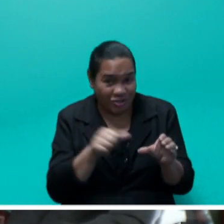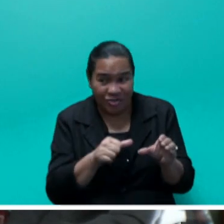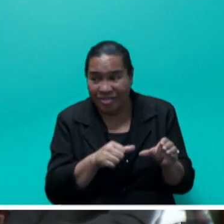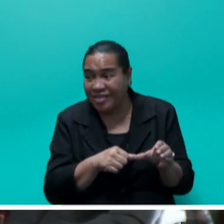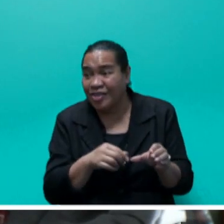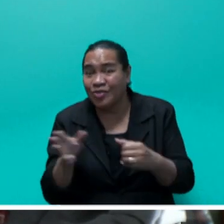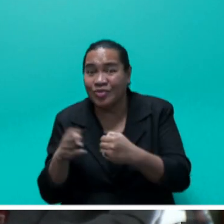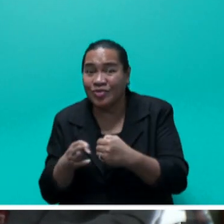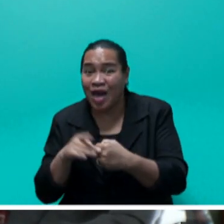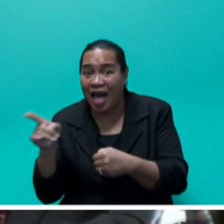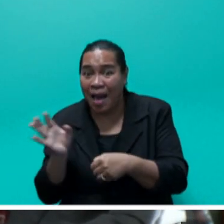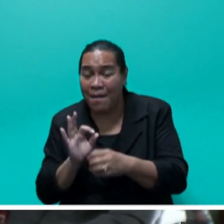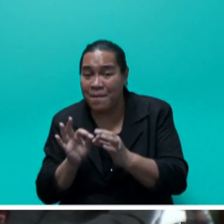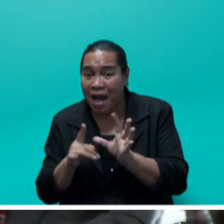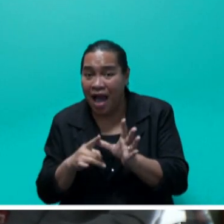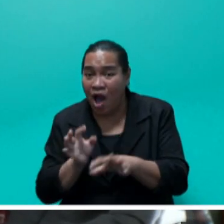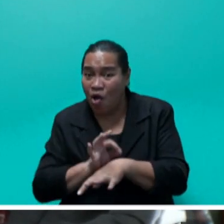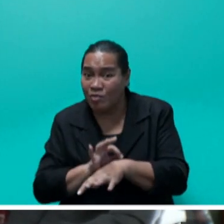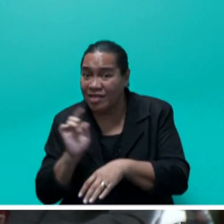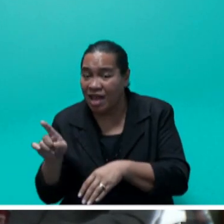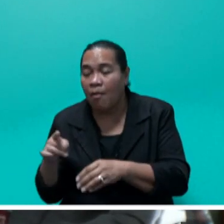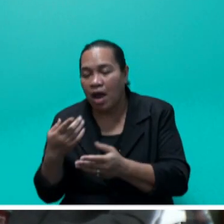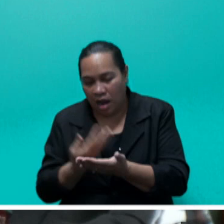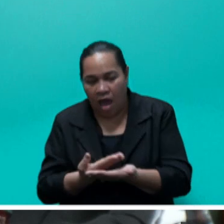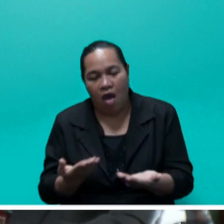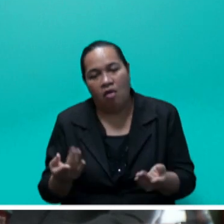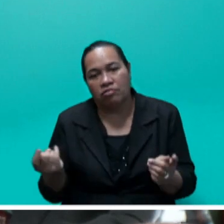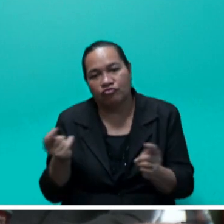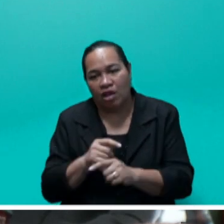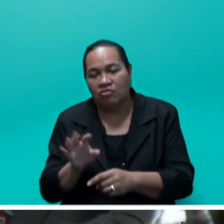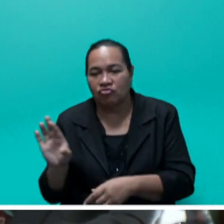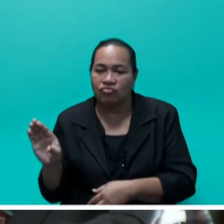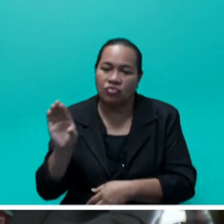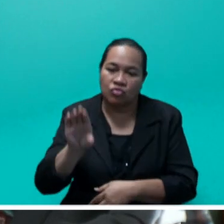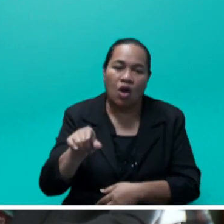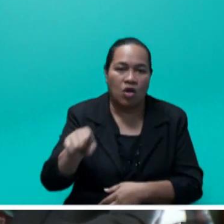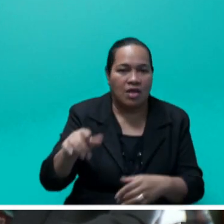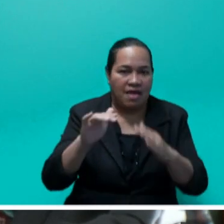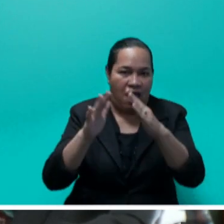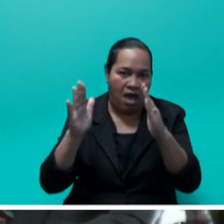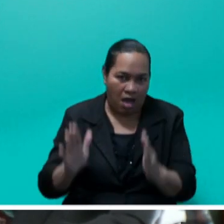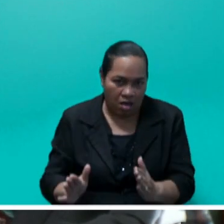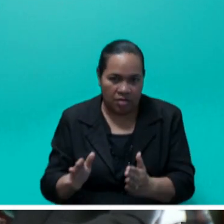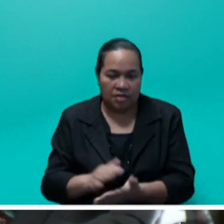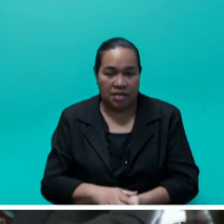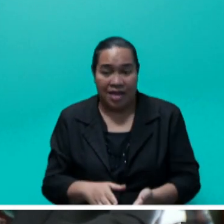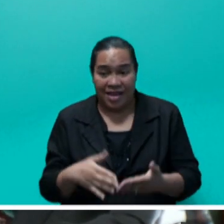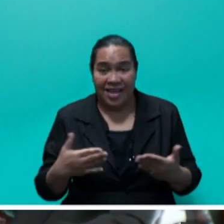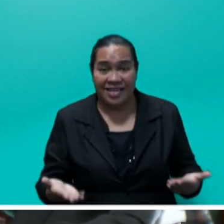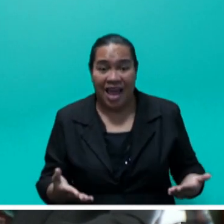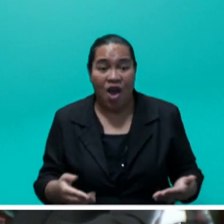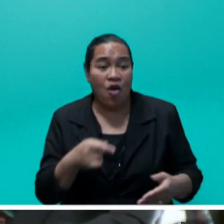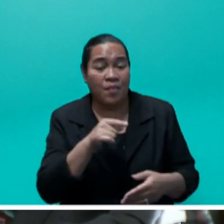was the renovation of the Mbaa Mission Hospital, to the renovation of Matanakilangi House. At present, the ministry